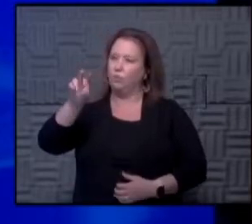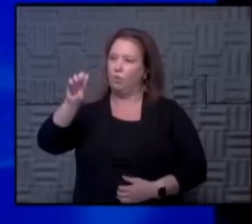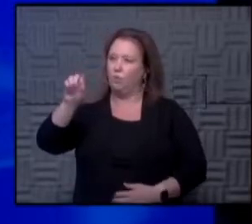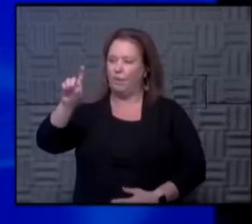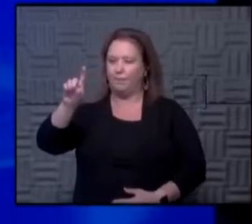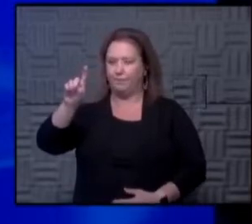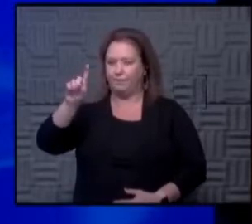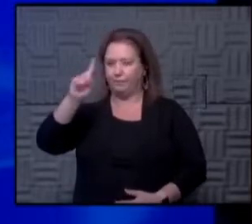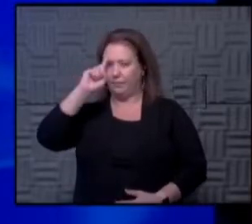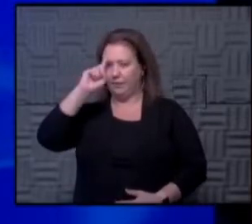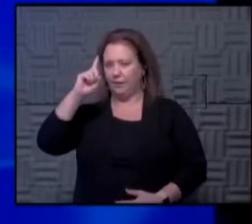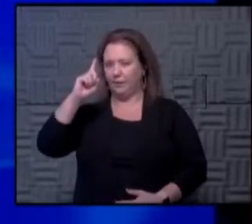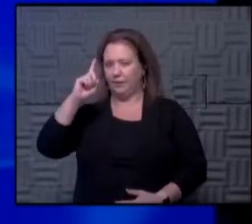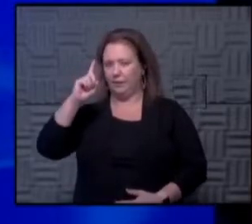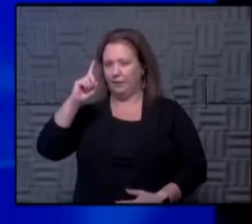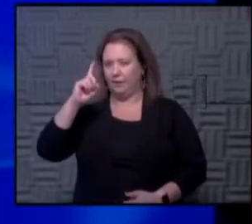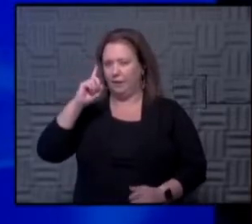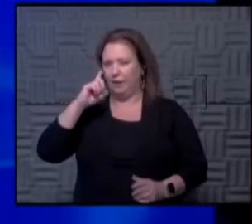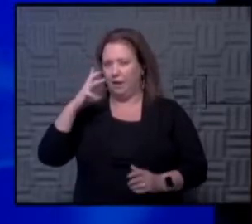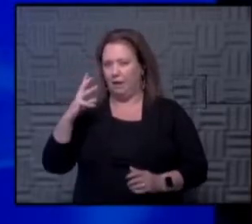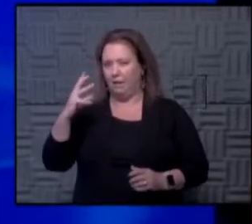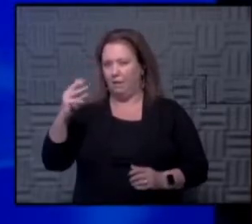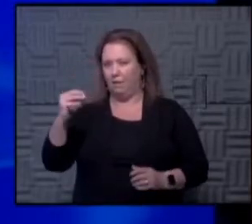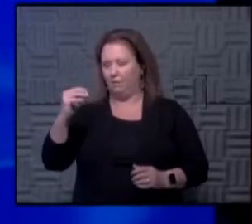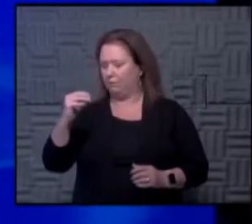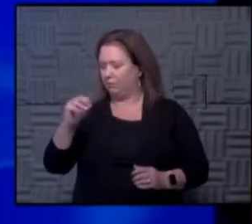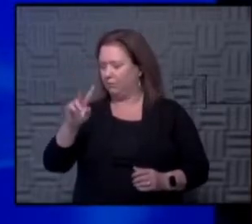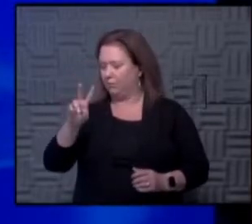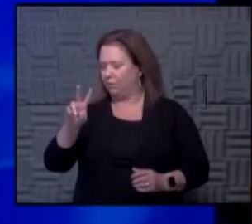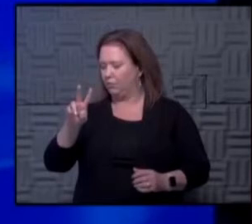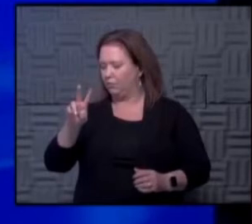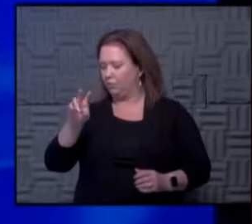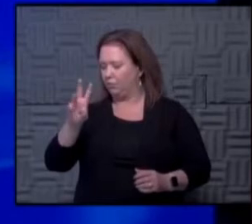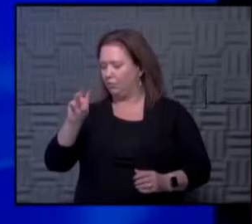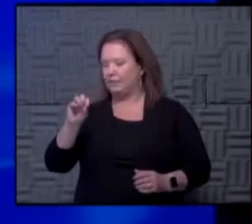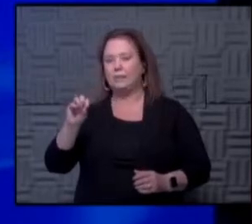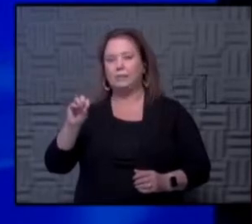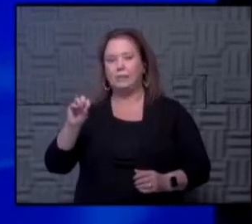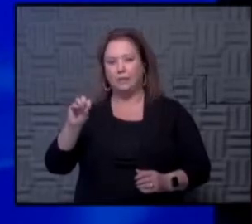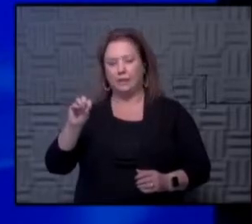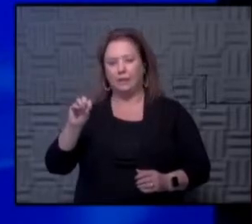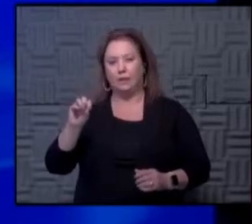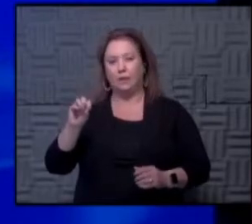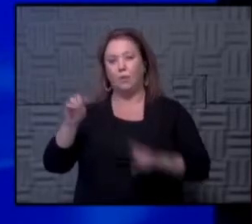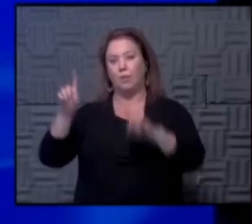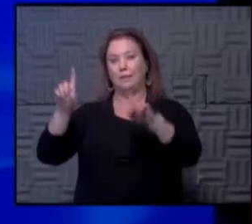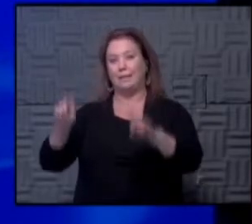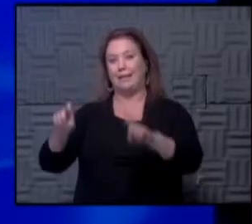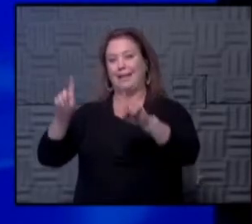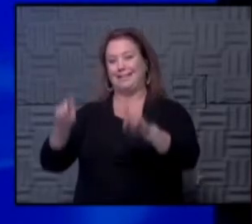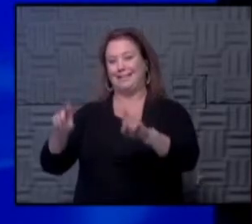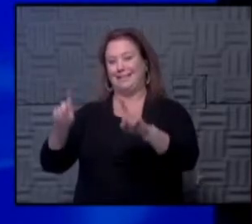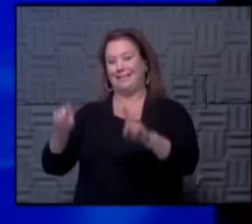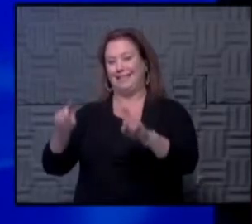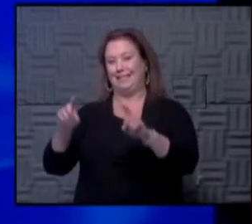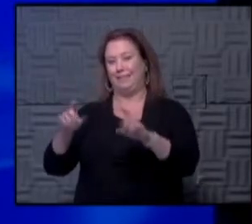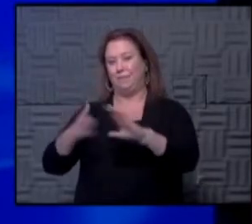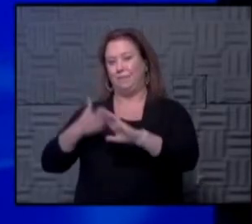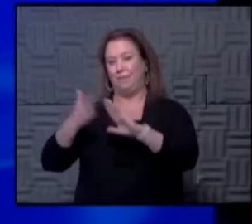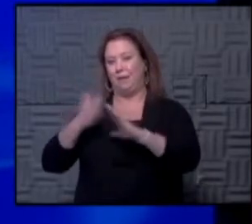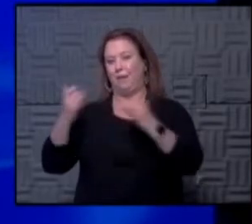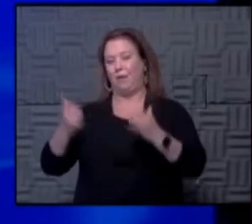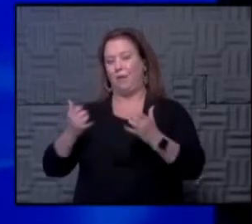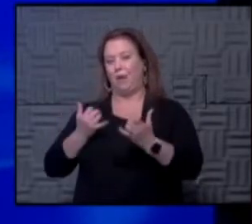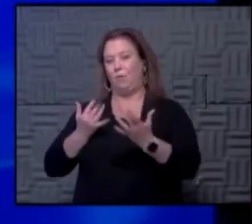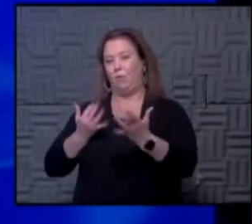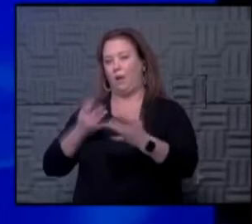201, I think, were out for, 260, I'm sorry, were out for tests being run or